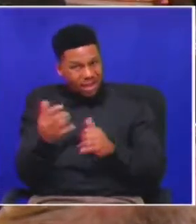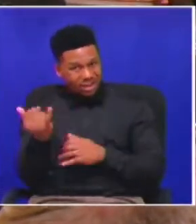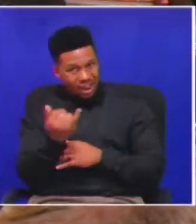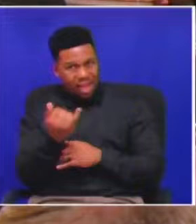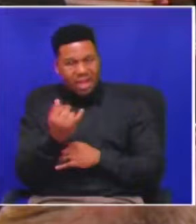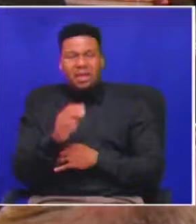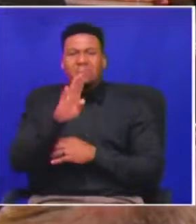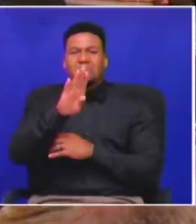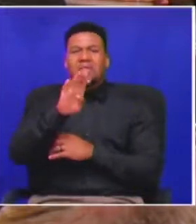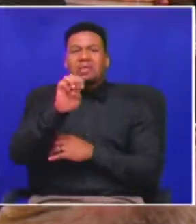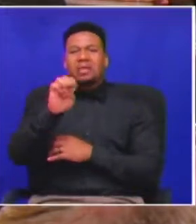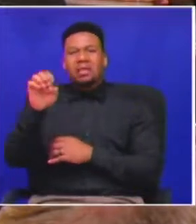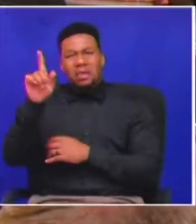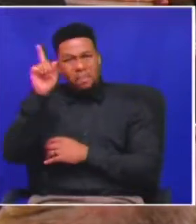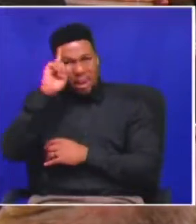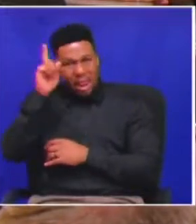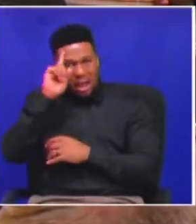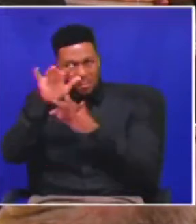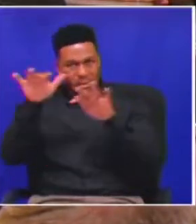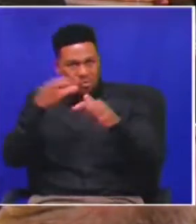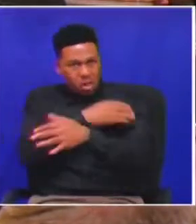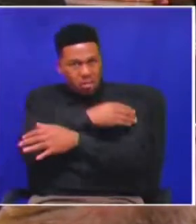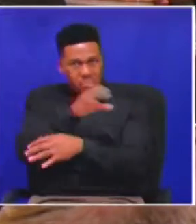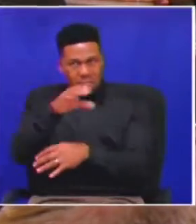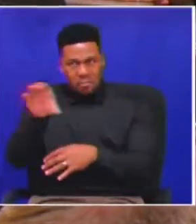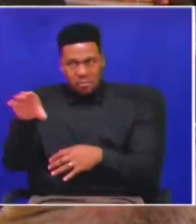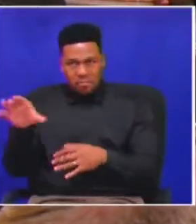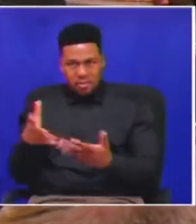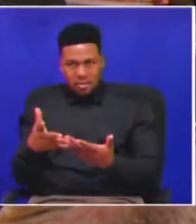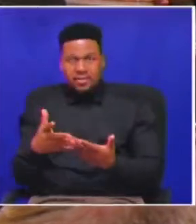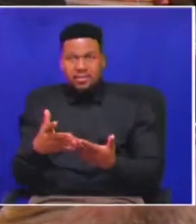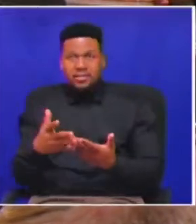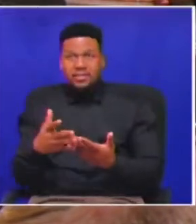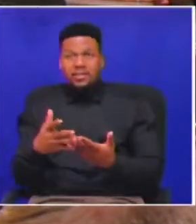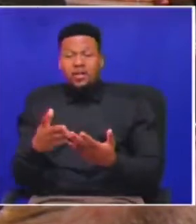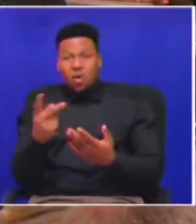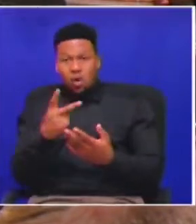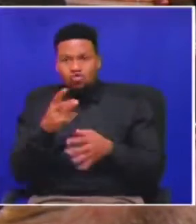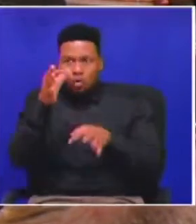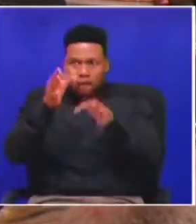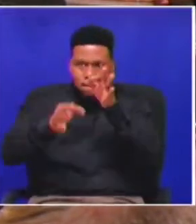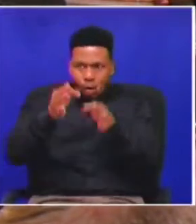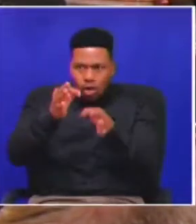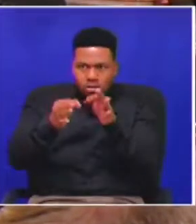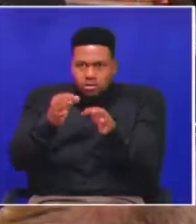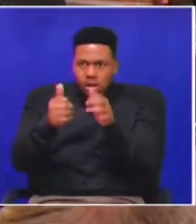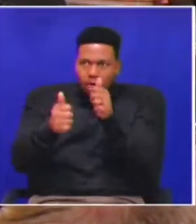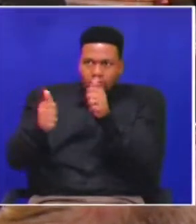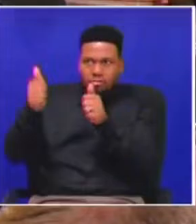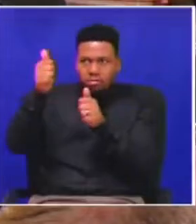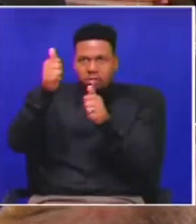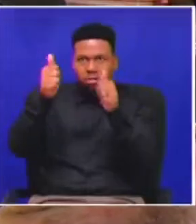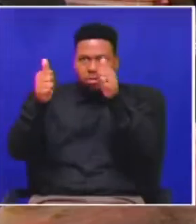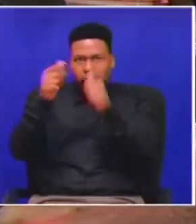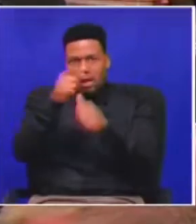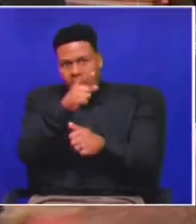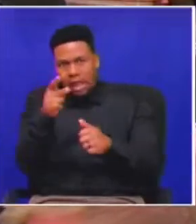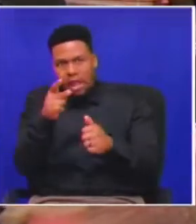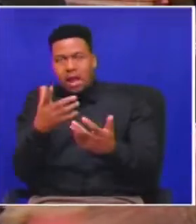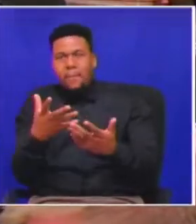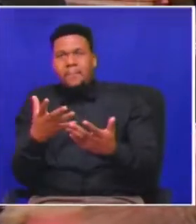facilitating rampant corruption, and the self-enrichment of the political elite, which massively dissuades trade and foreign direct